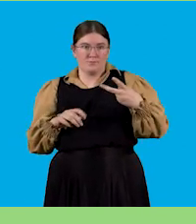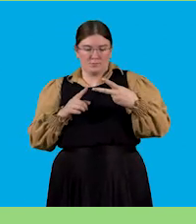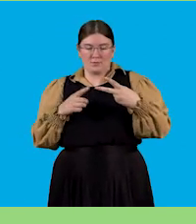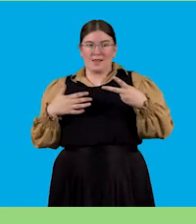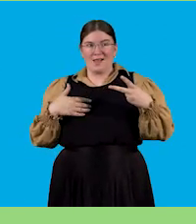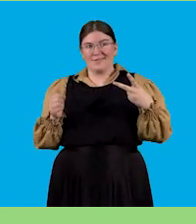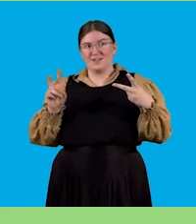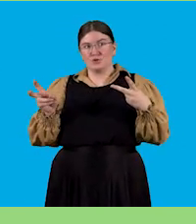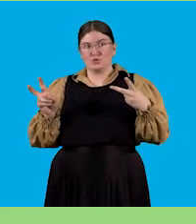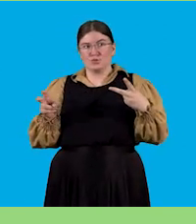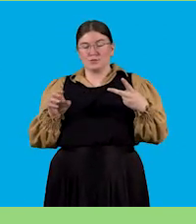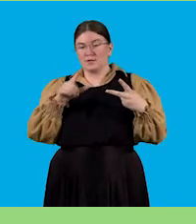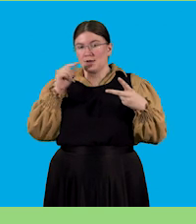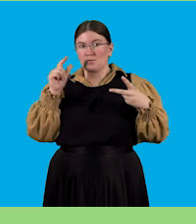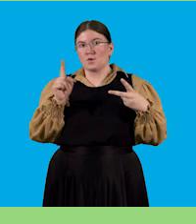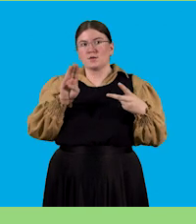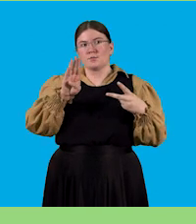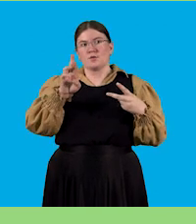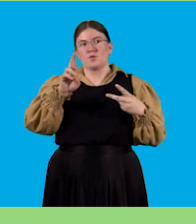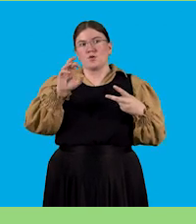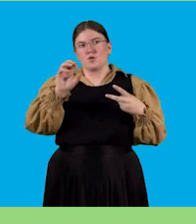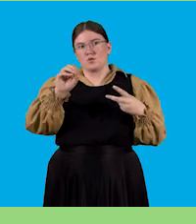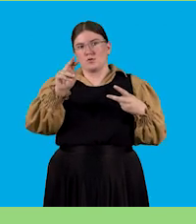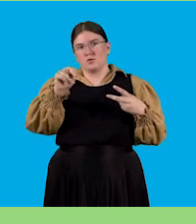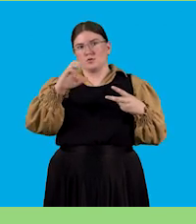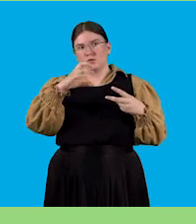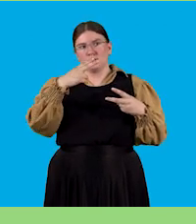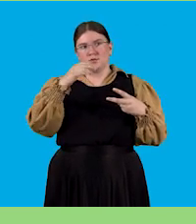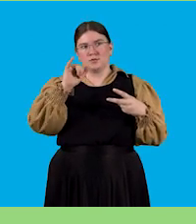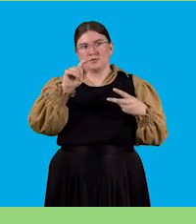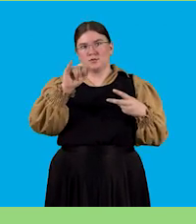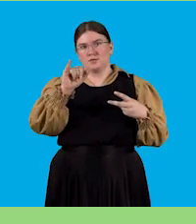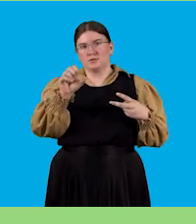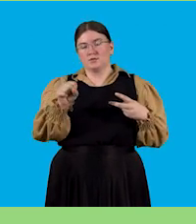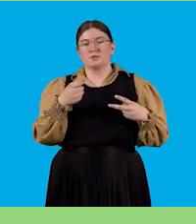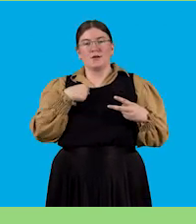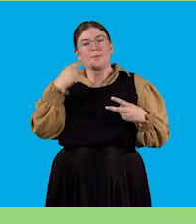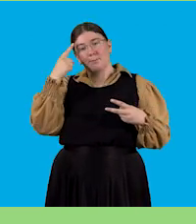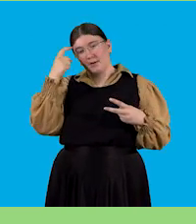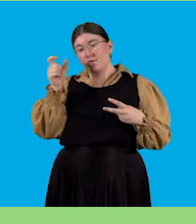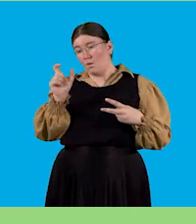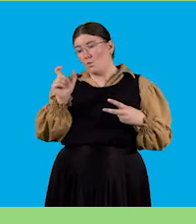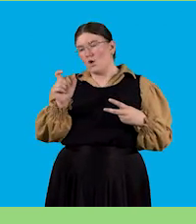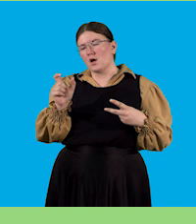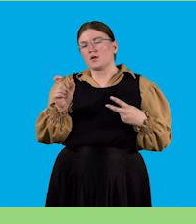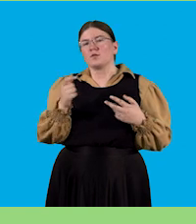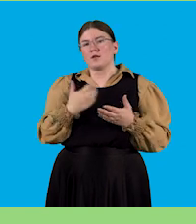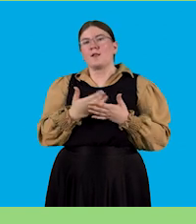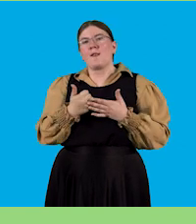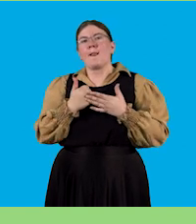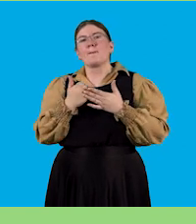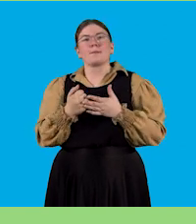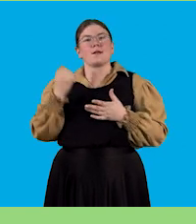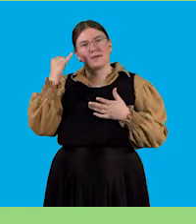And then second health issue that we will be looking at is called bronchitis. I believe that the